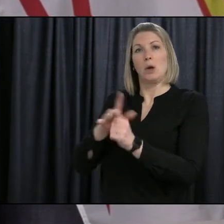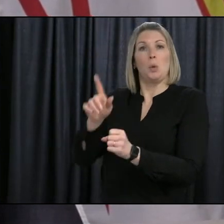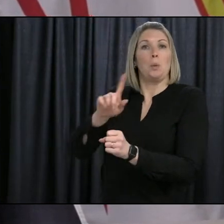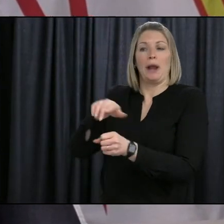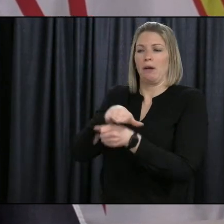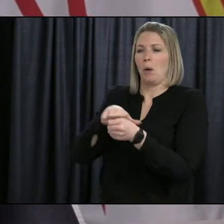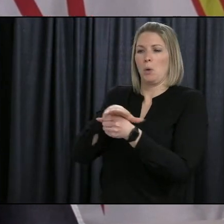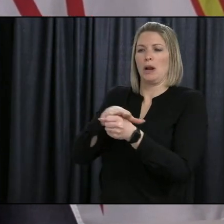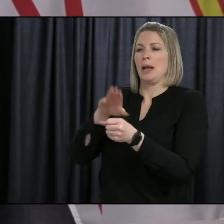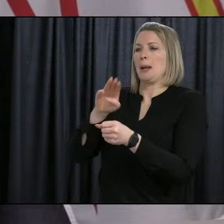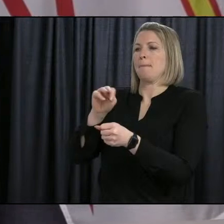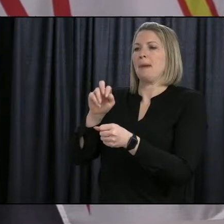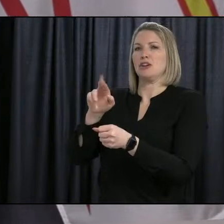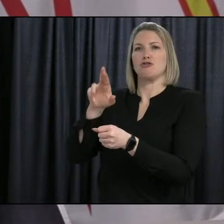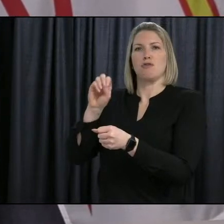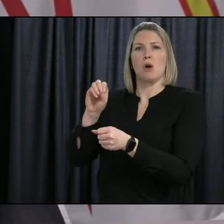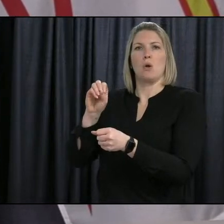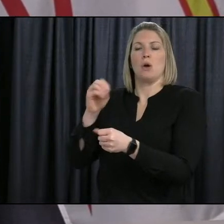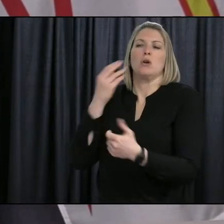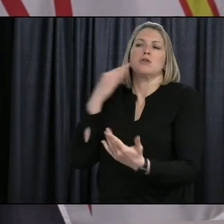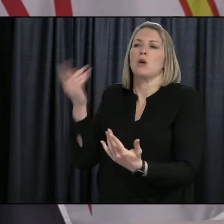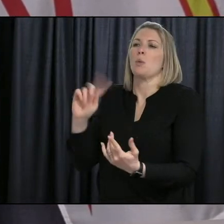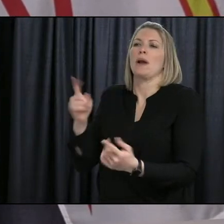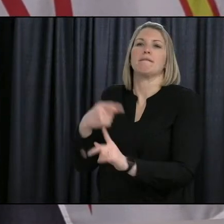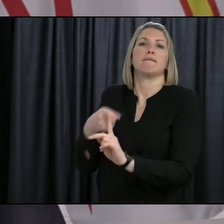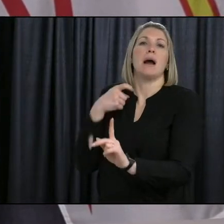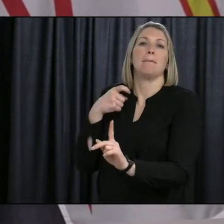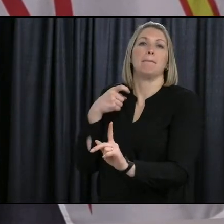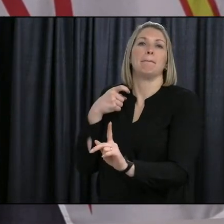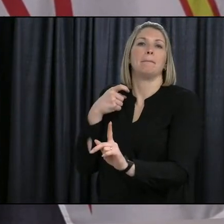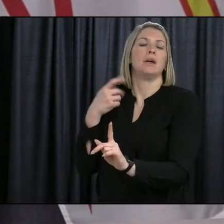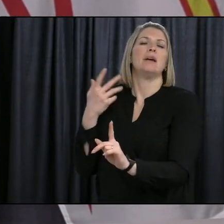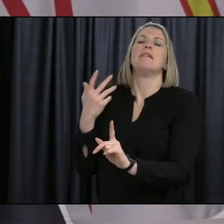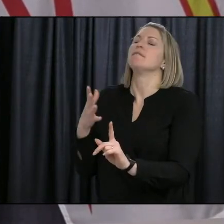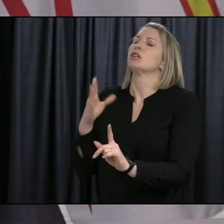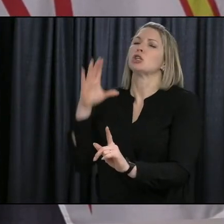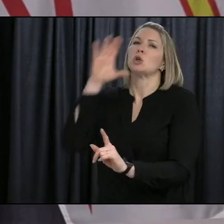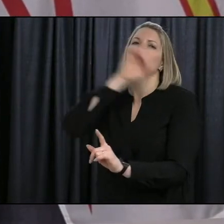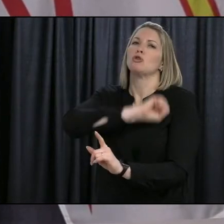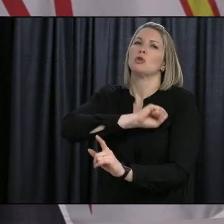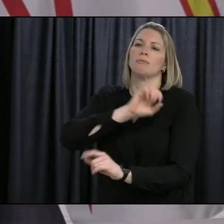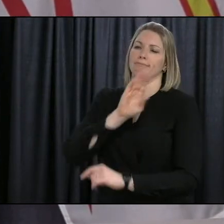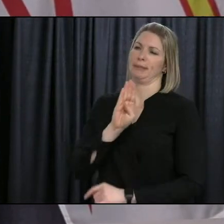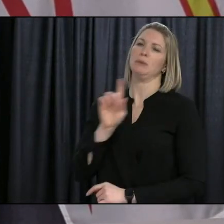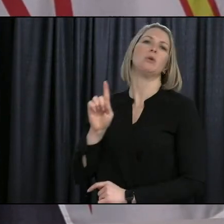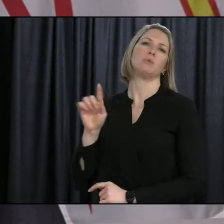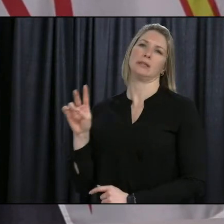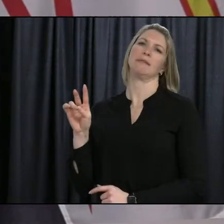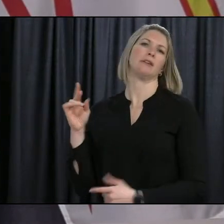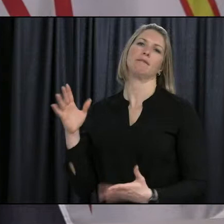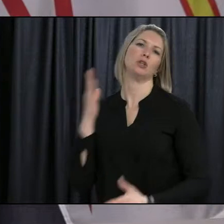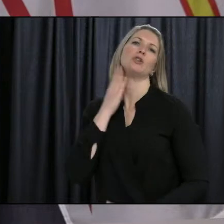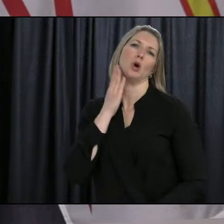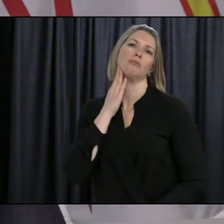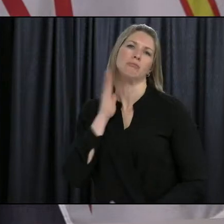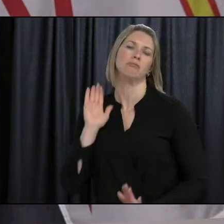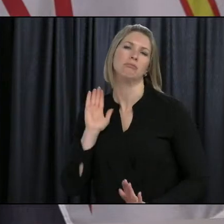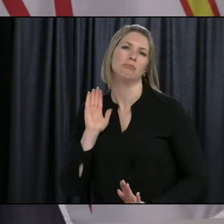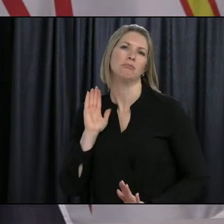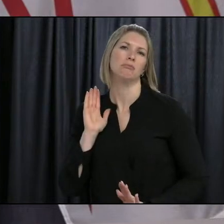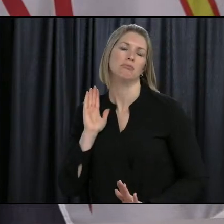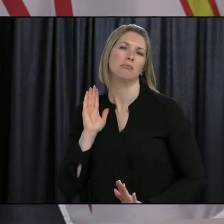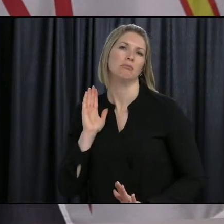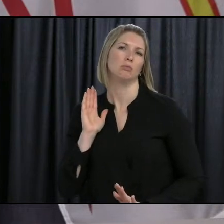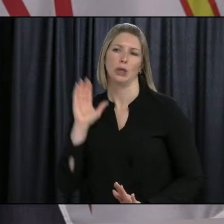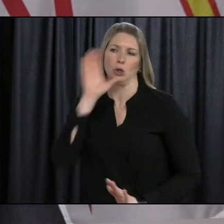don't have an obvious source or that are contacts of a case, we know that they're B117, and that's the assumption we go